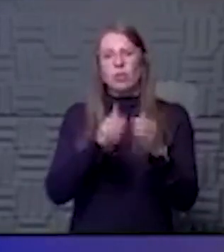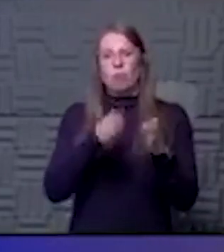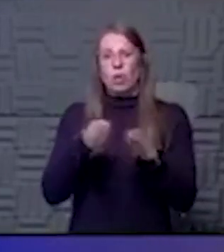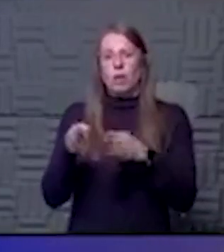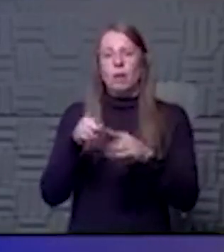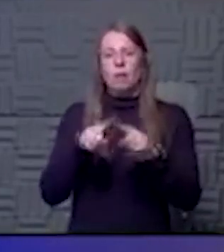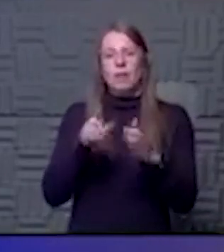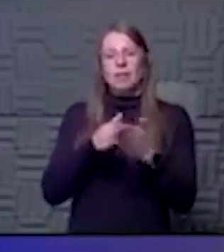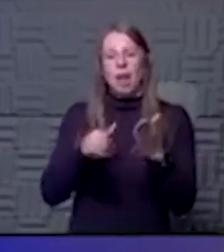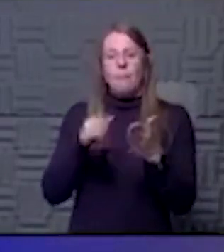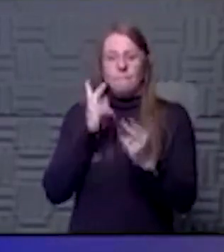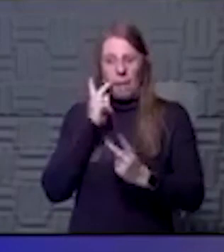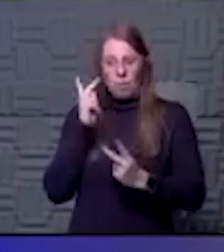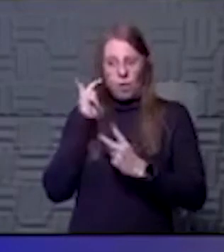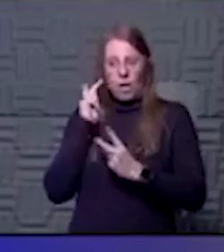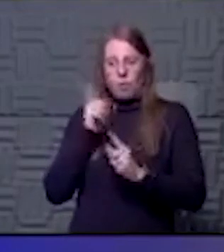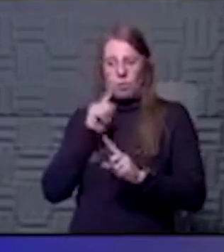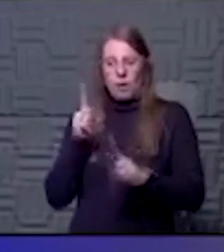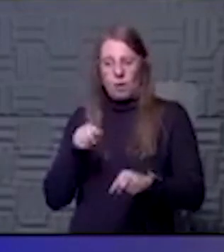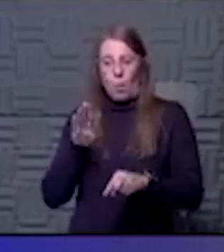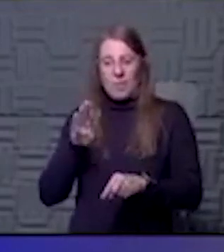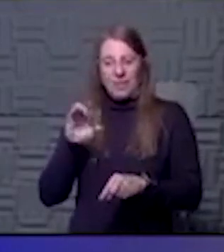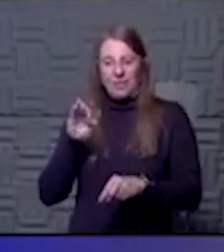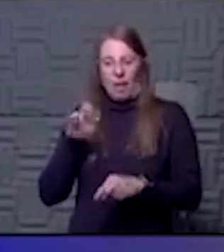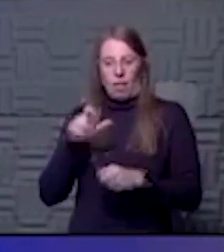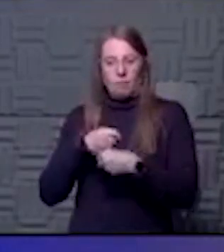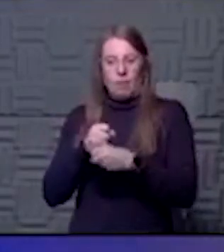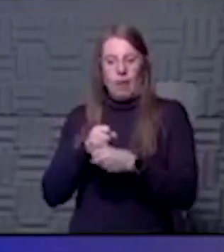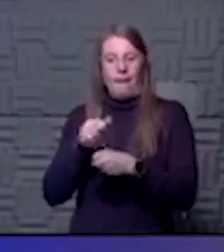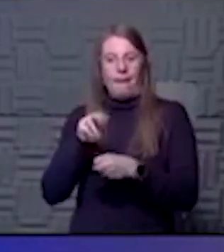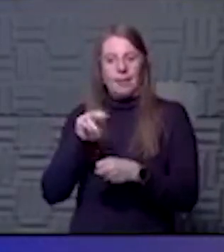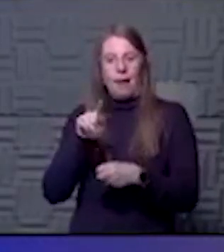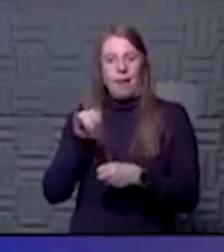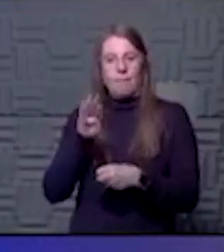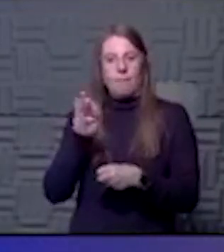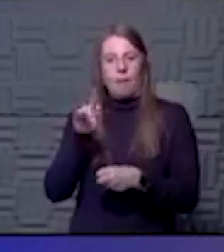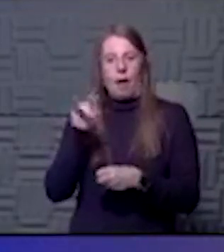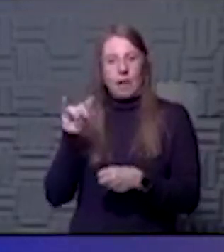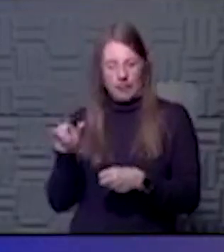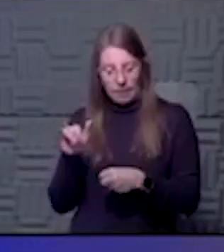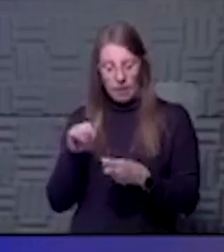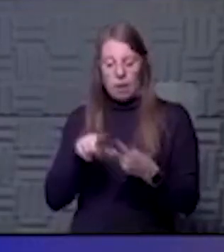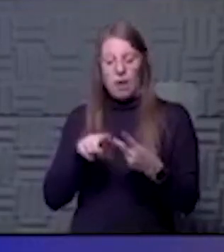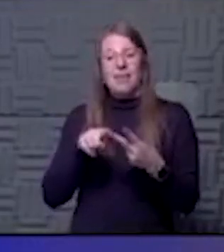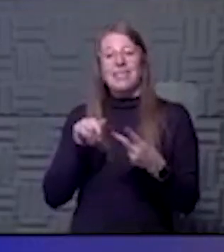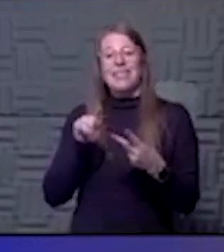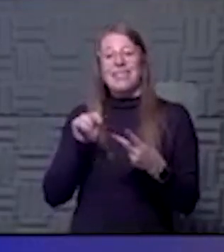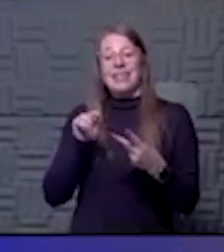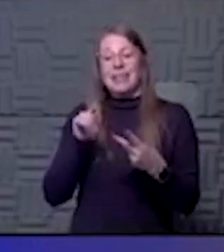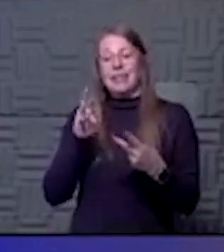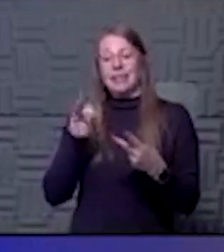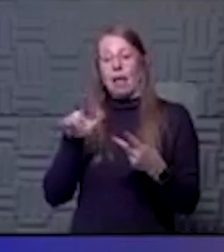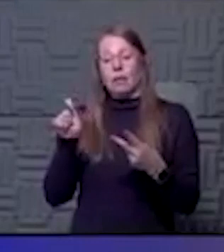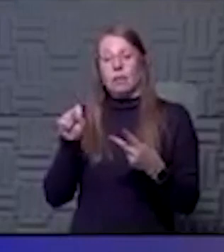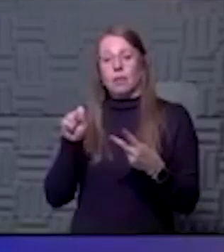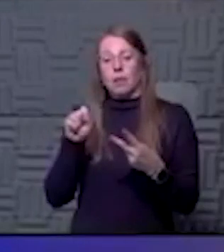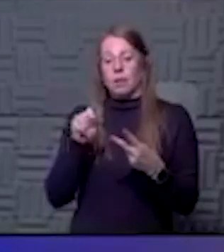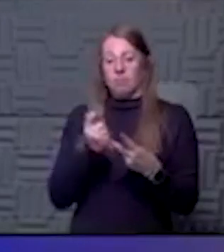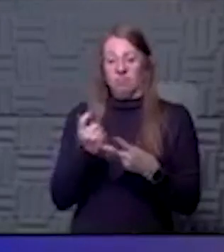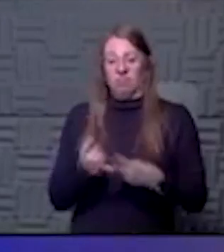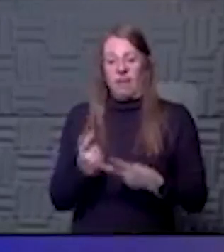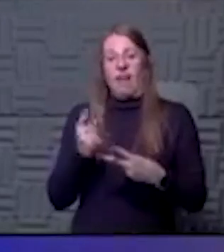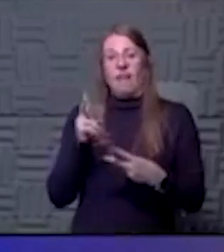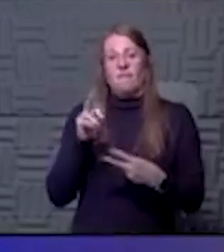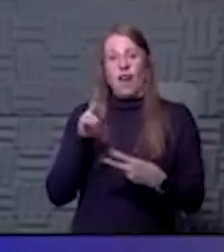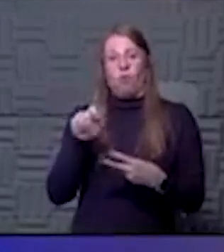some memory response. So the B cells that make the antibodies, but also the T cells that help to take viral infections out of your body.